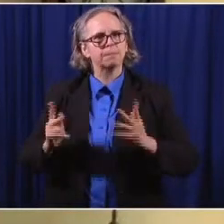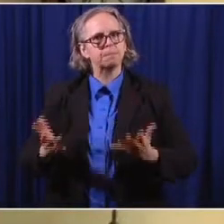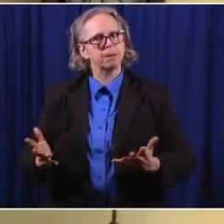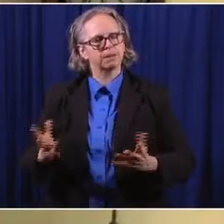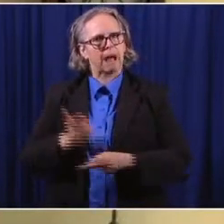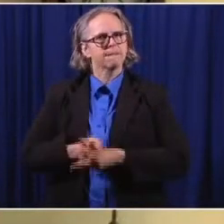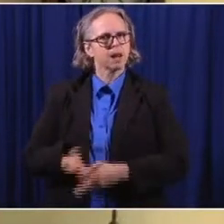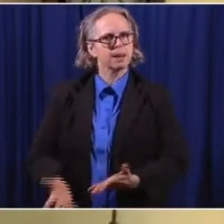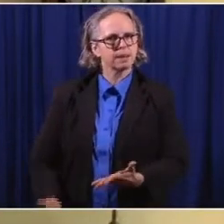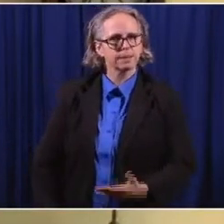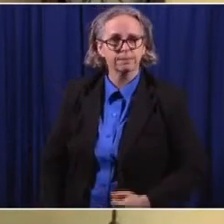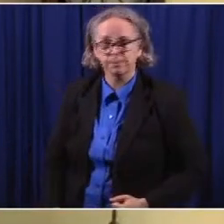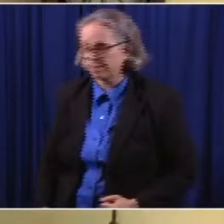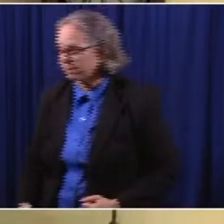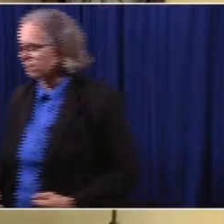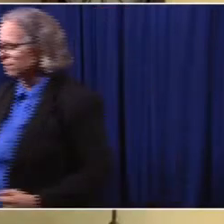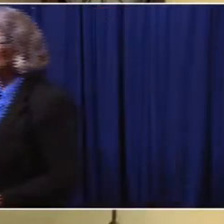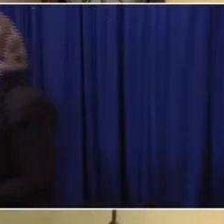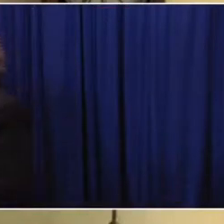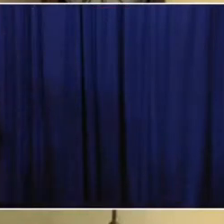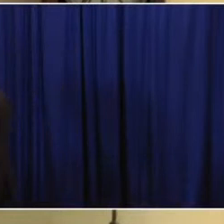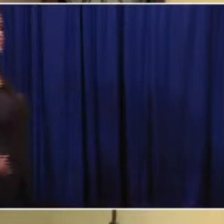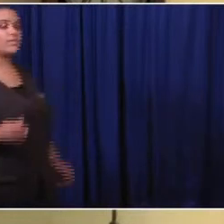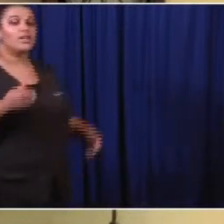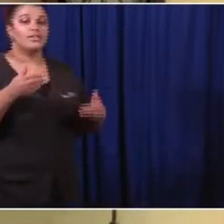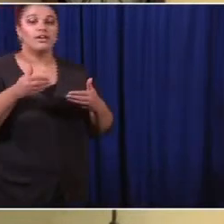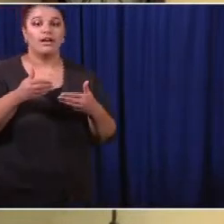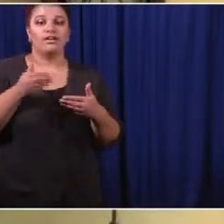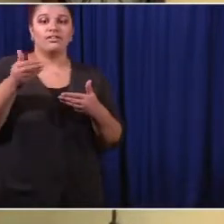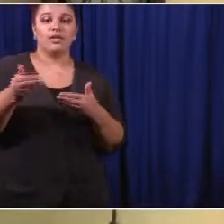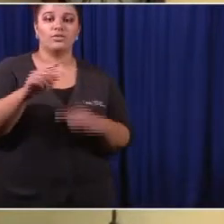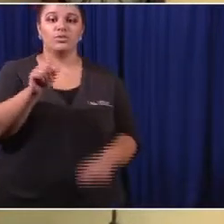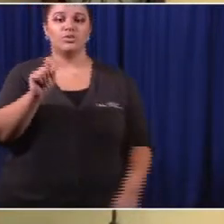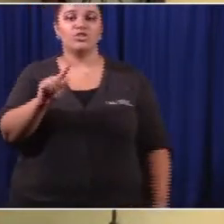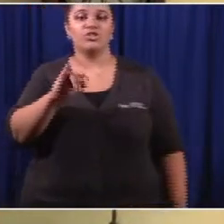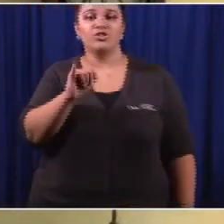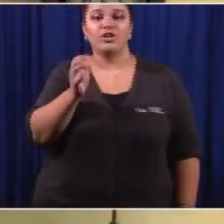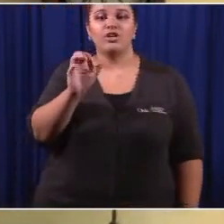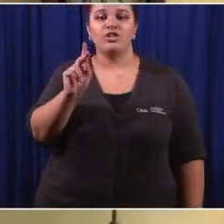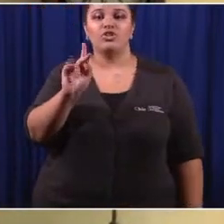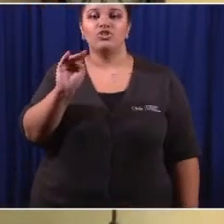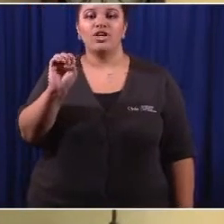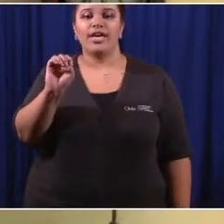Next question is from Jackie Borchert at the Cincinnati Enquirer.